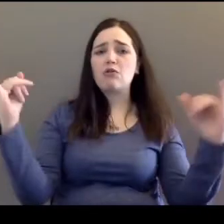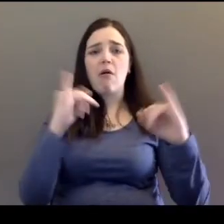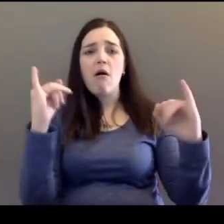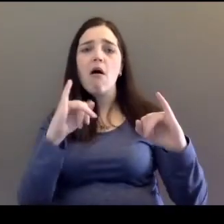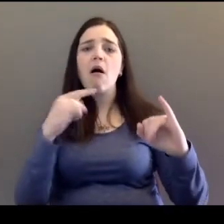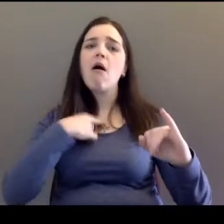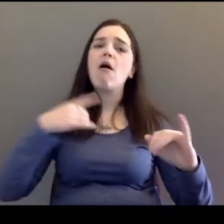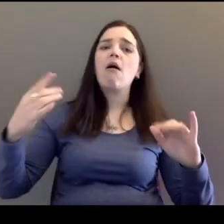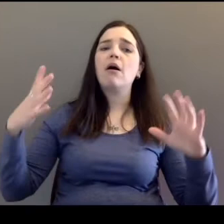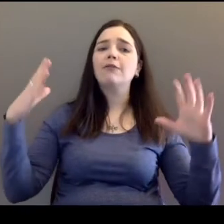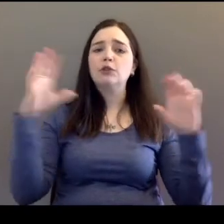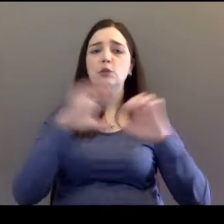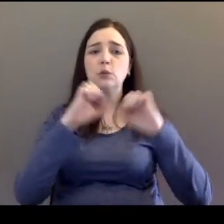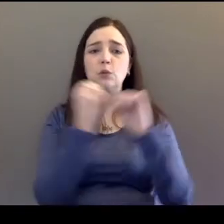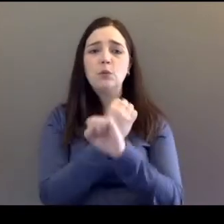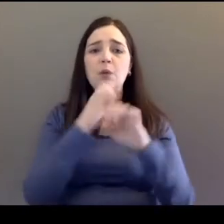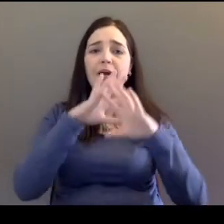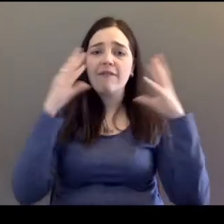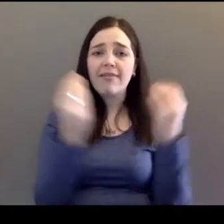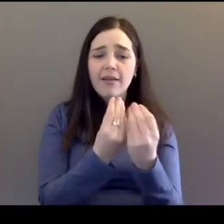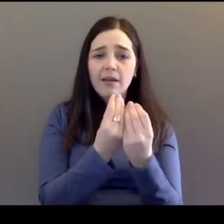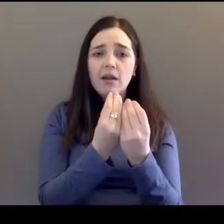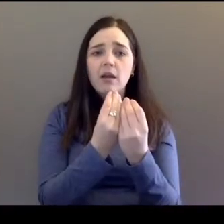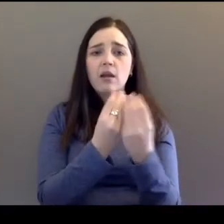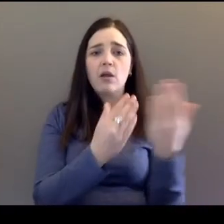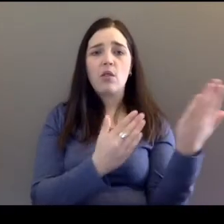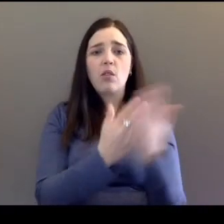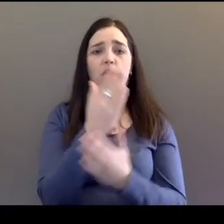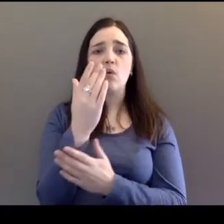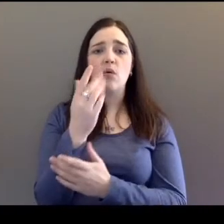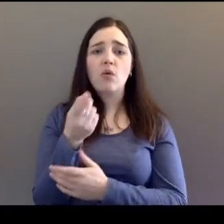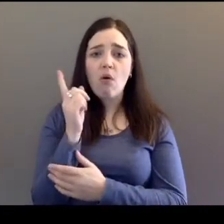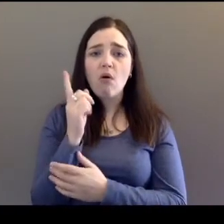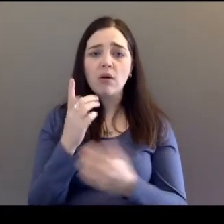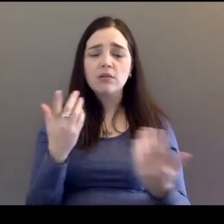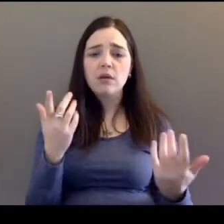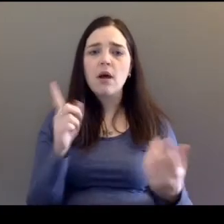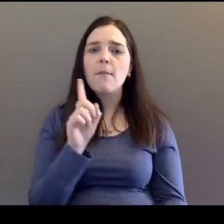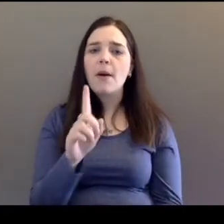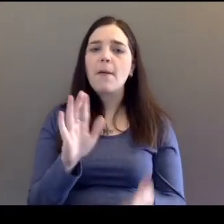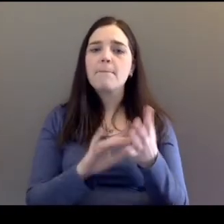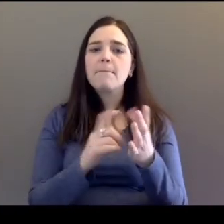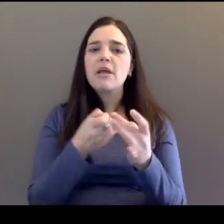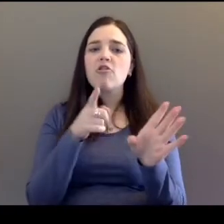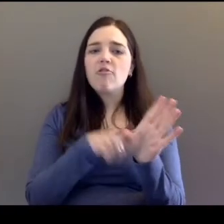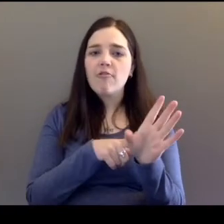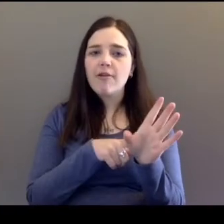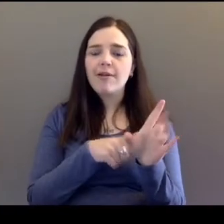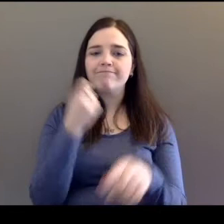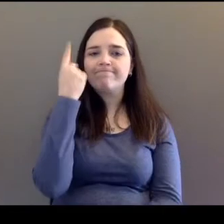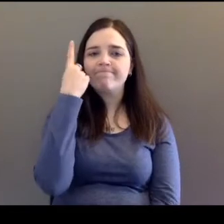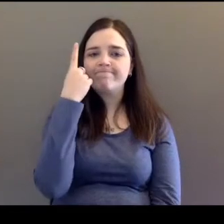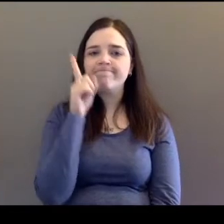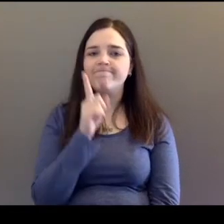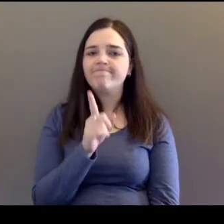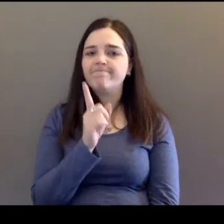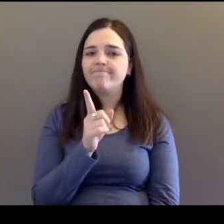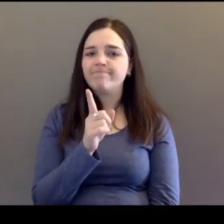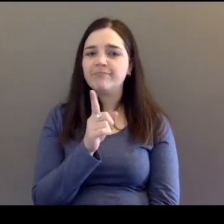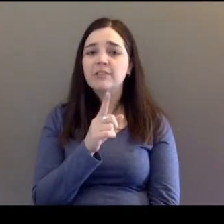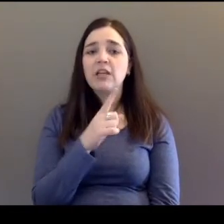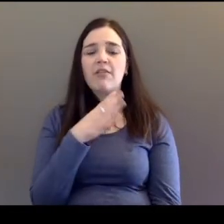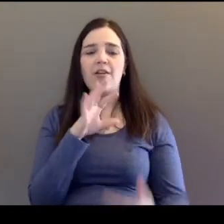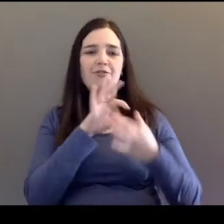doing everything that needs to do, all in the service of God. But what Mary has grasped at that moment is that